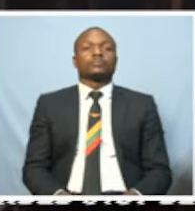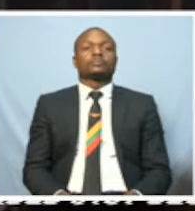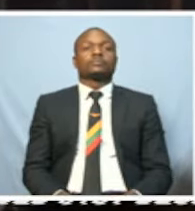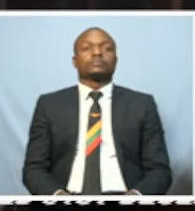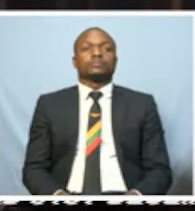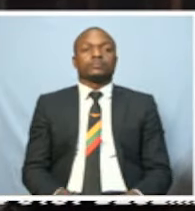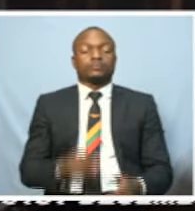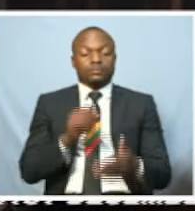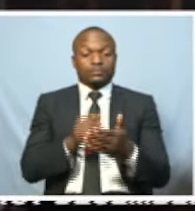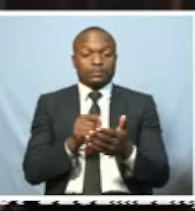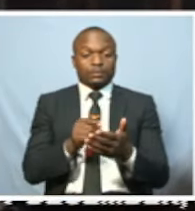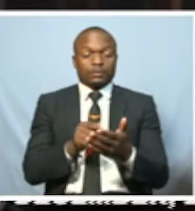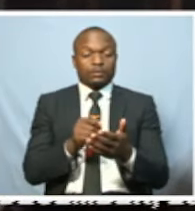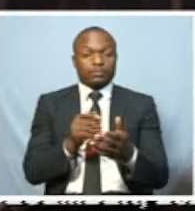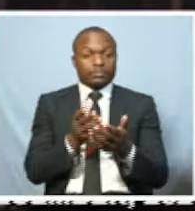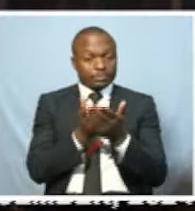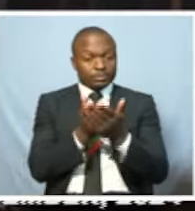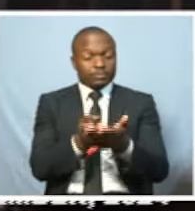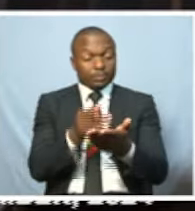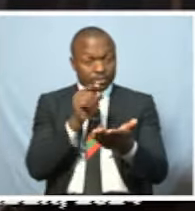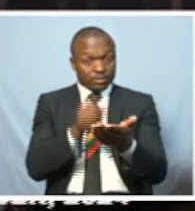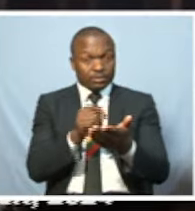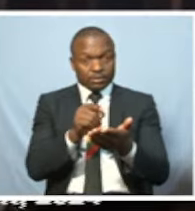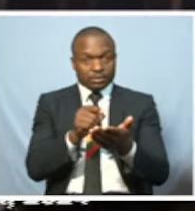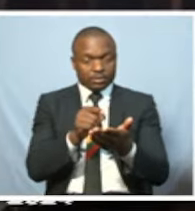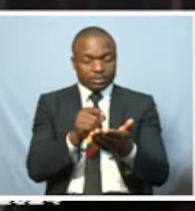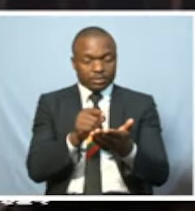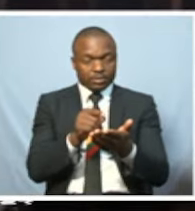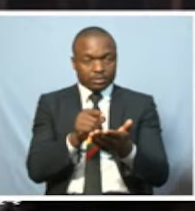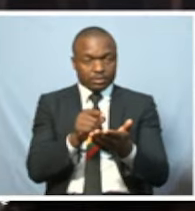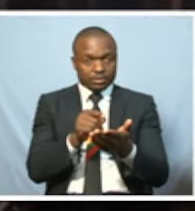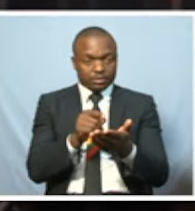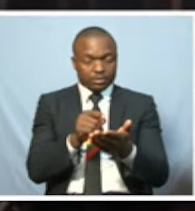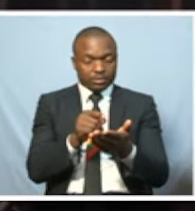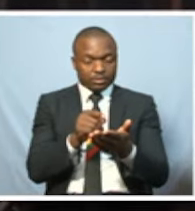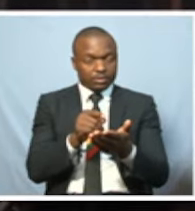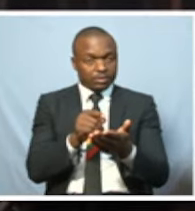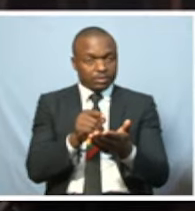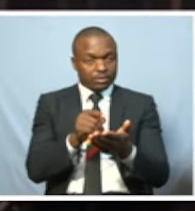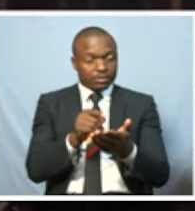this kind of presentation? And this date of a year earlier